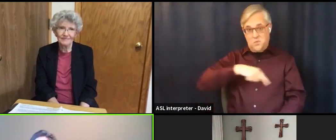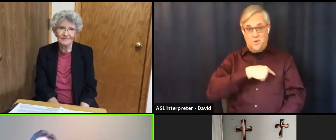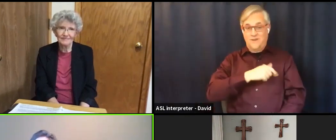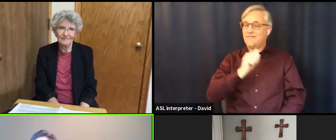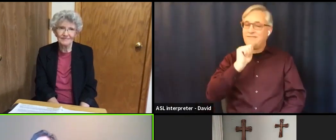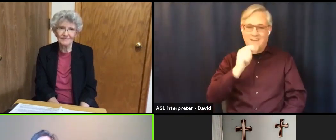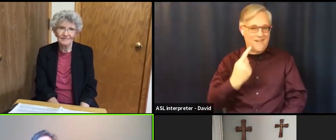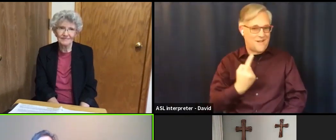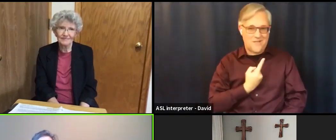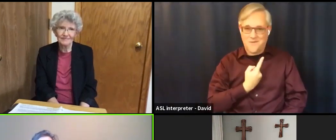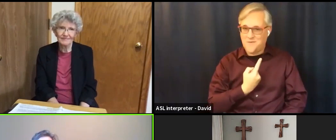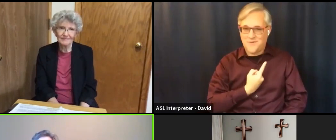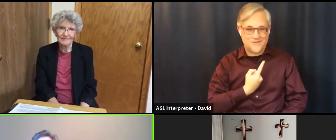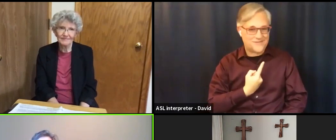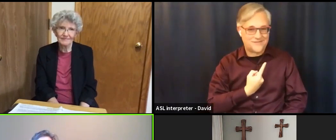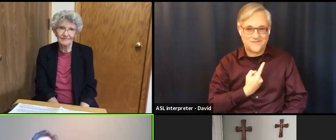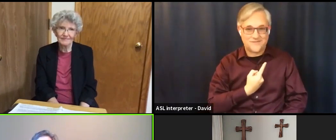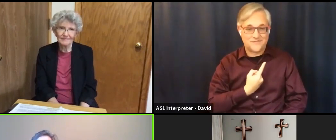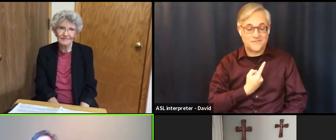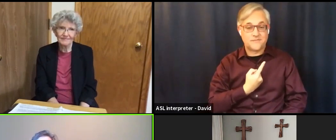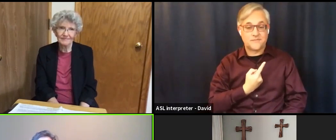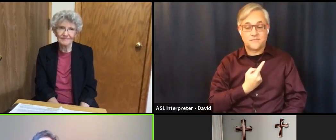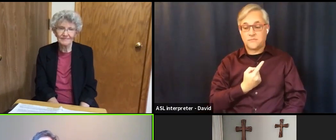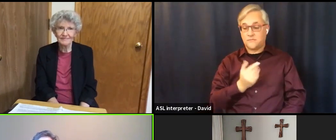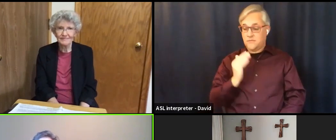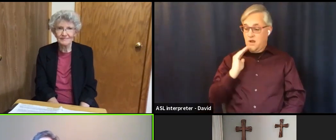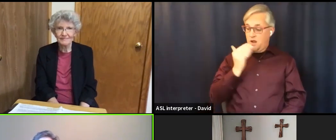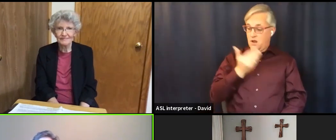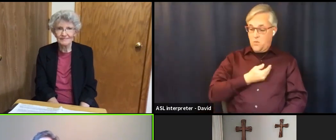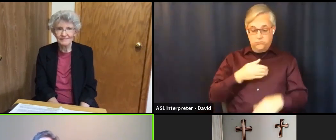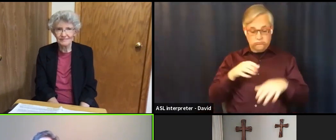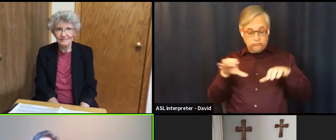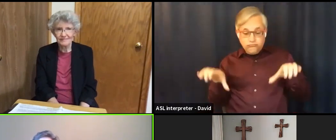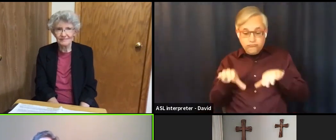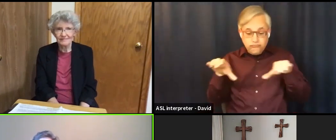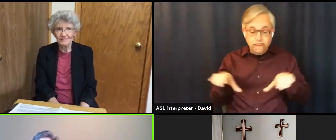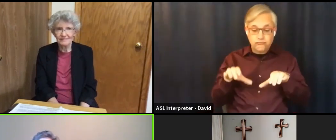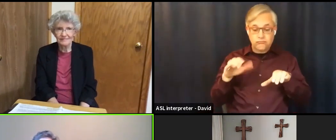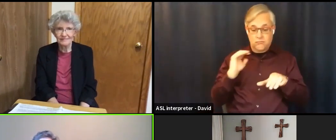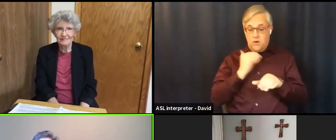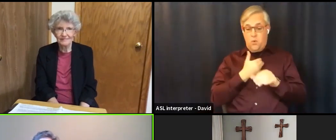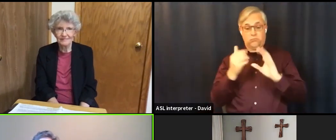What we say and what we do makes a difference.